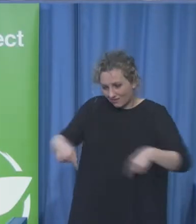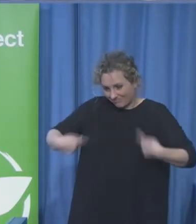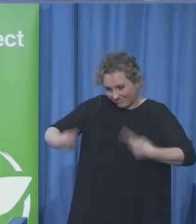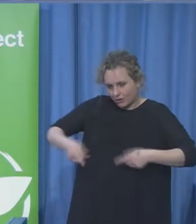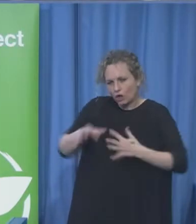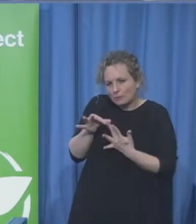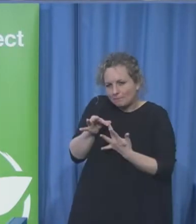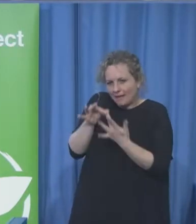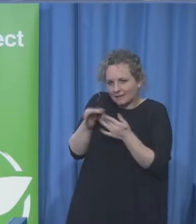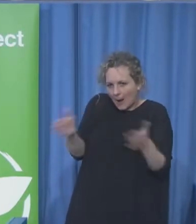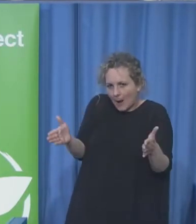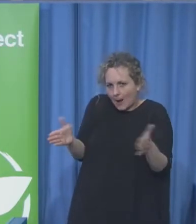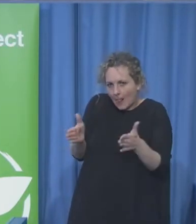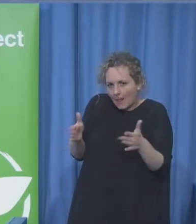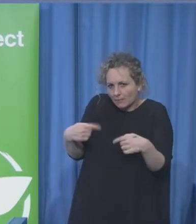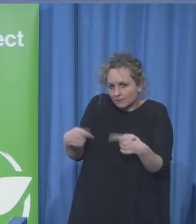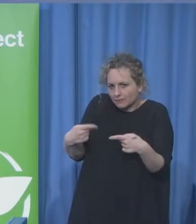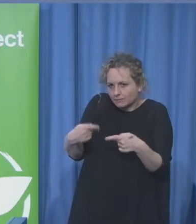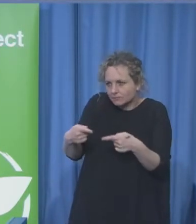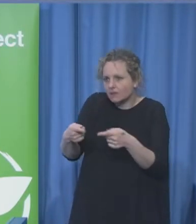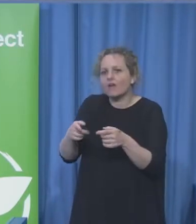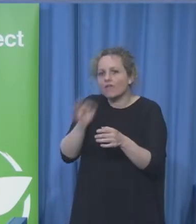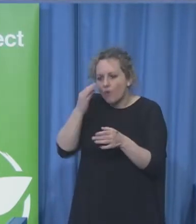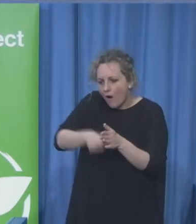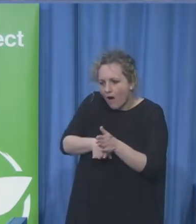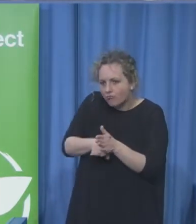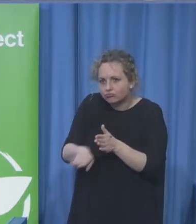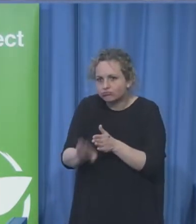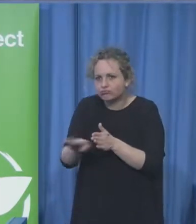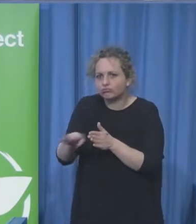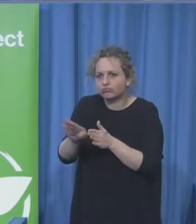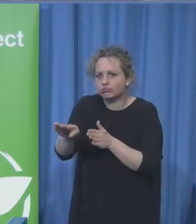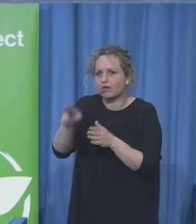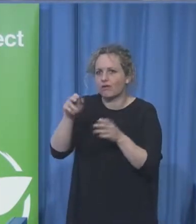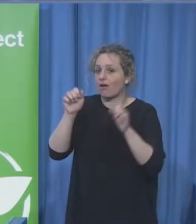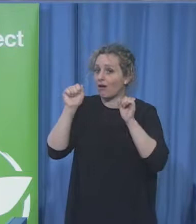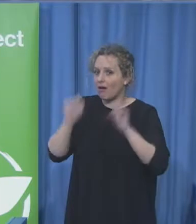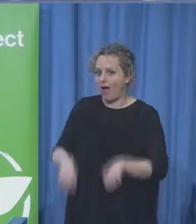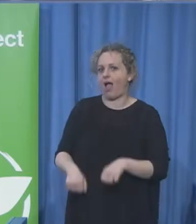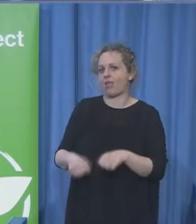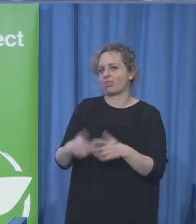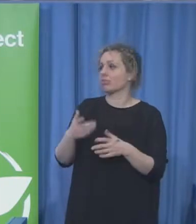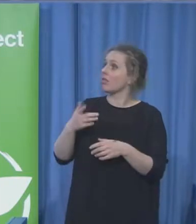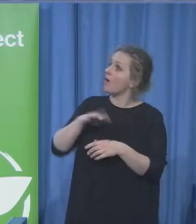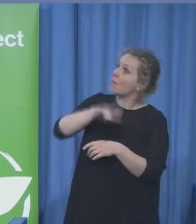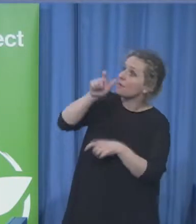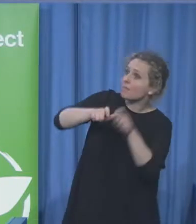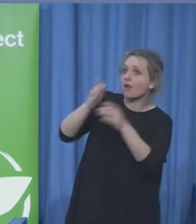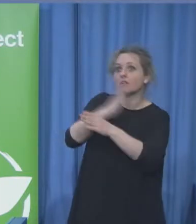in the Galapagos. So we adapted the tour really to what our clients need.